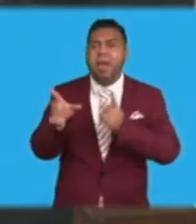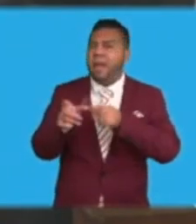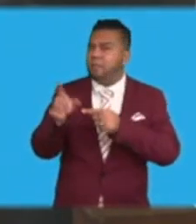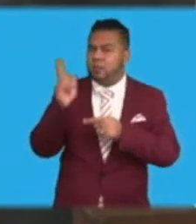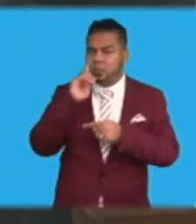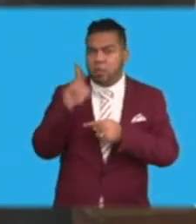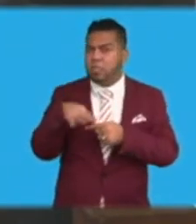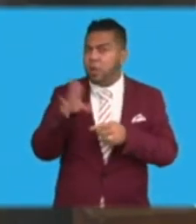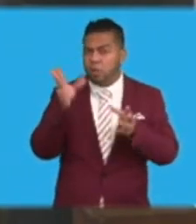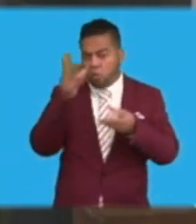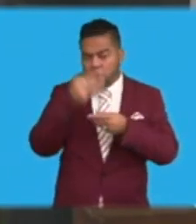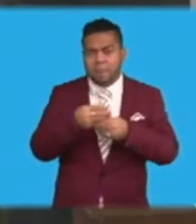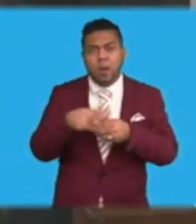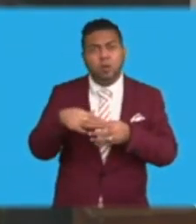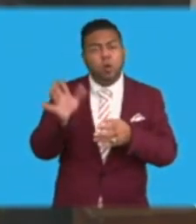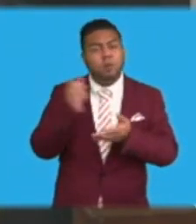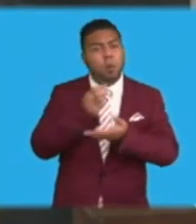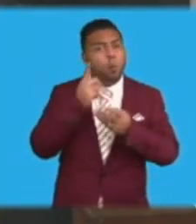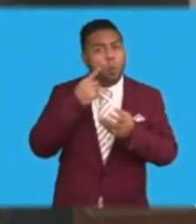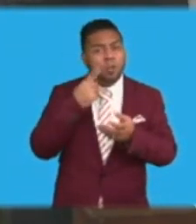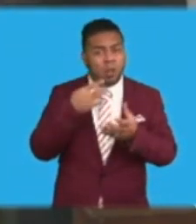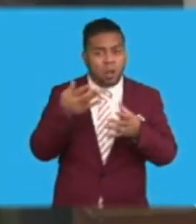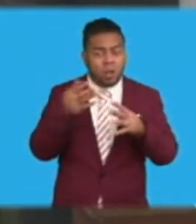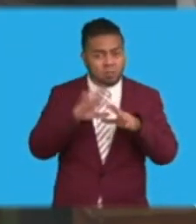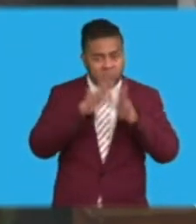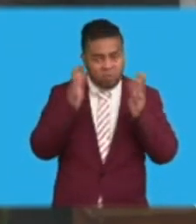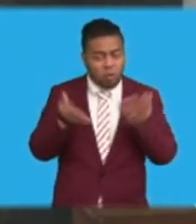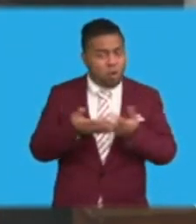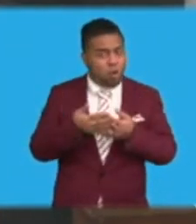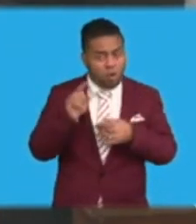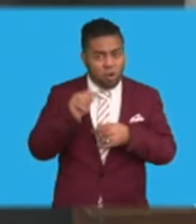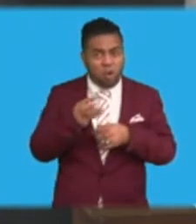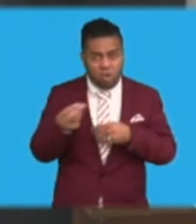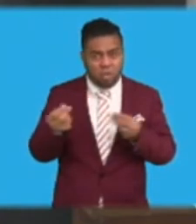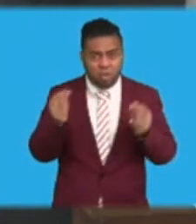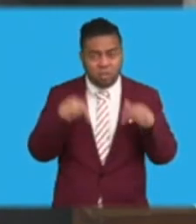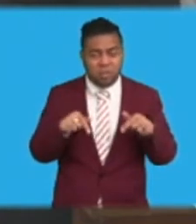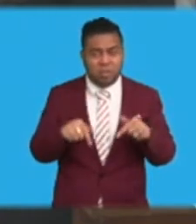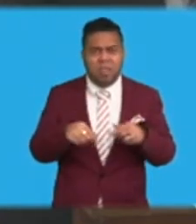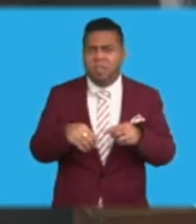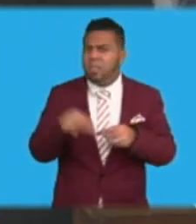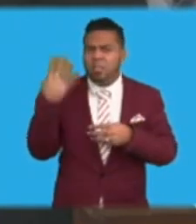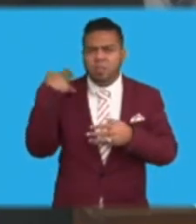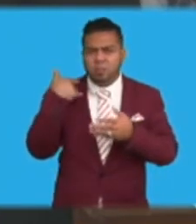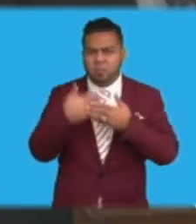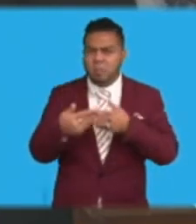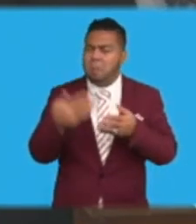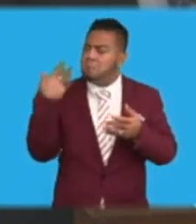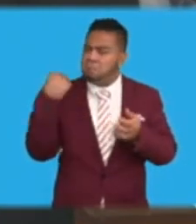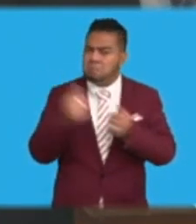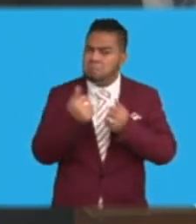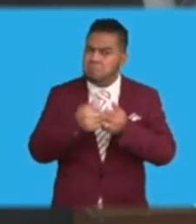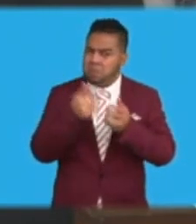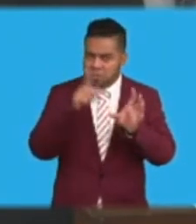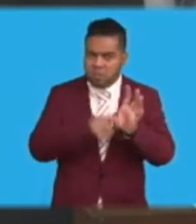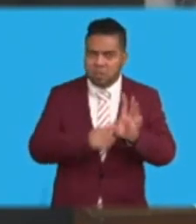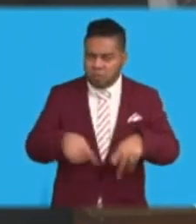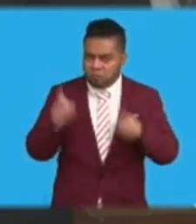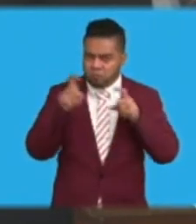on Earth has not changed over the last 3 billion years, implying that the hydrological cycle is said to be